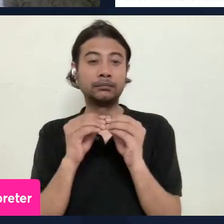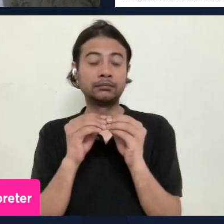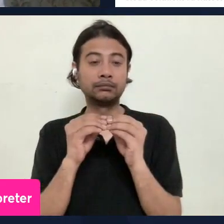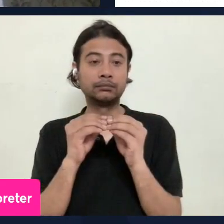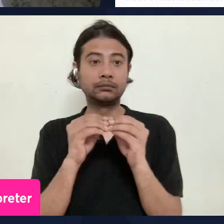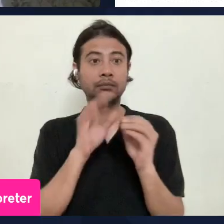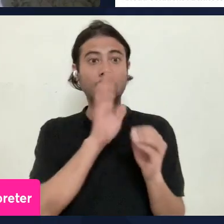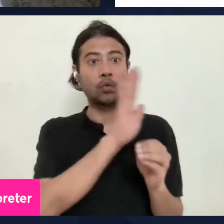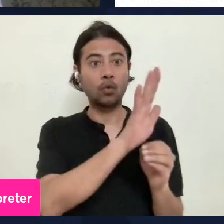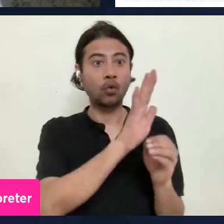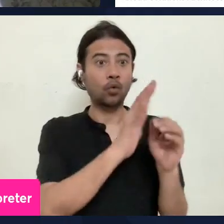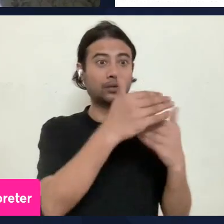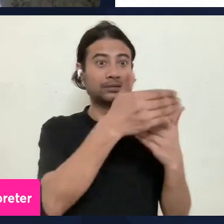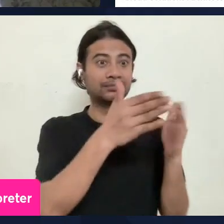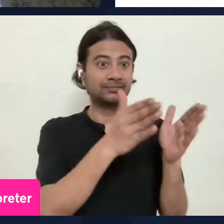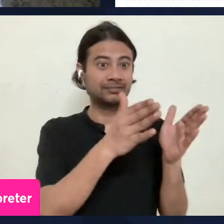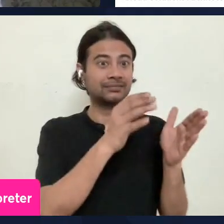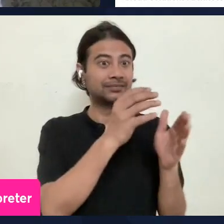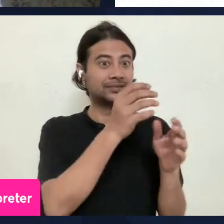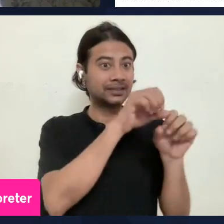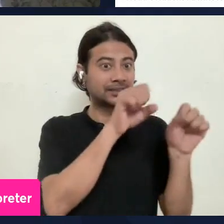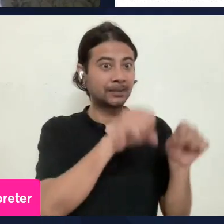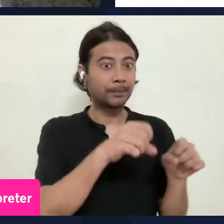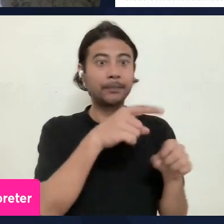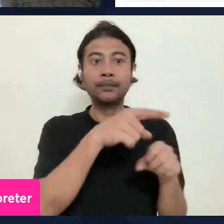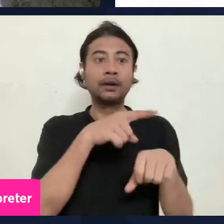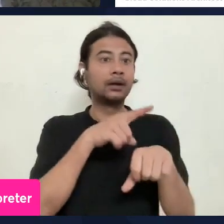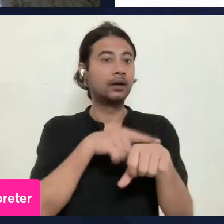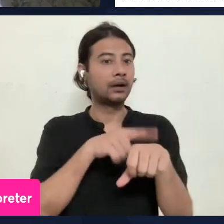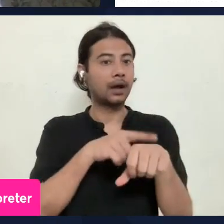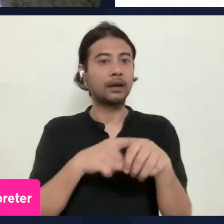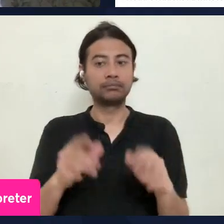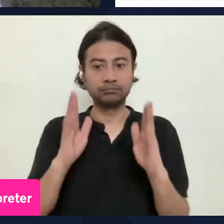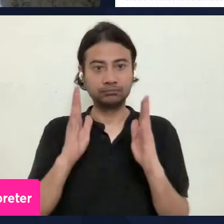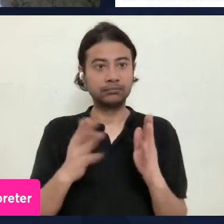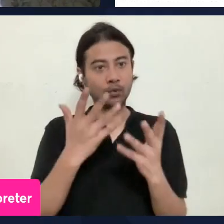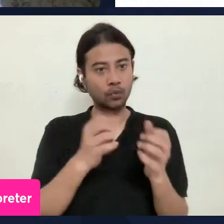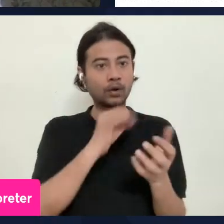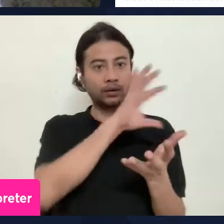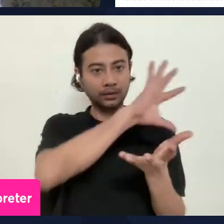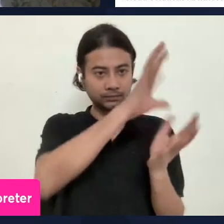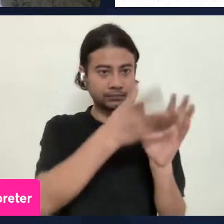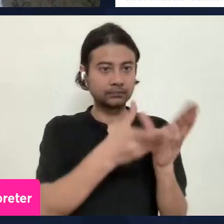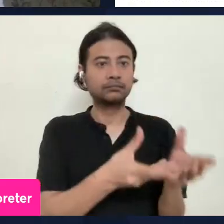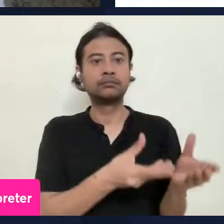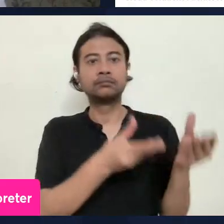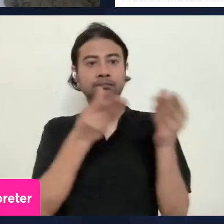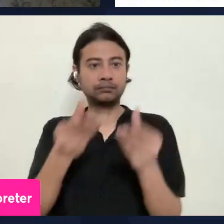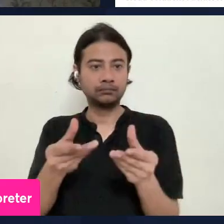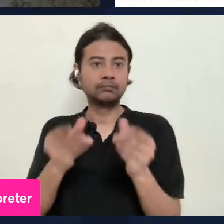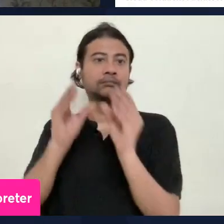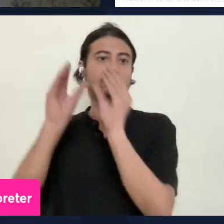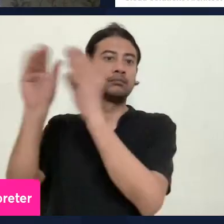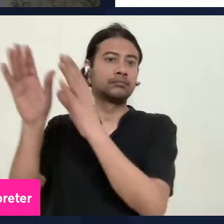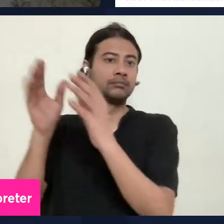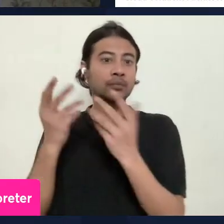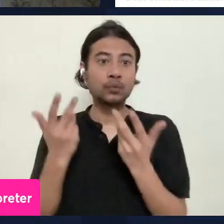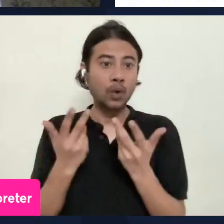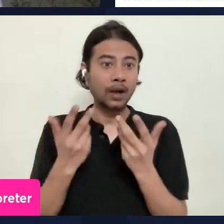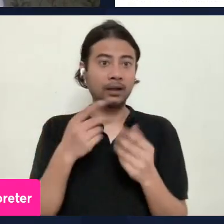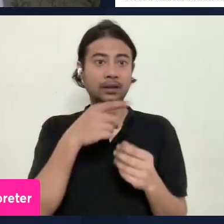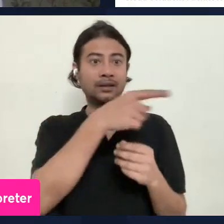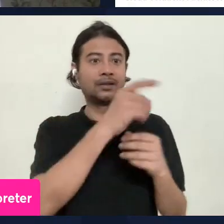they had a time-bound exit for that data center because it was contractual and that contract was coming to an end. So they needed to exit within